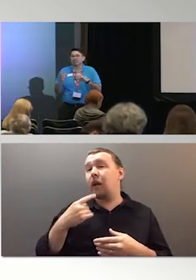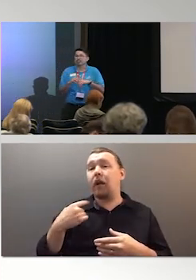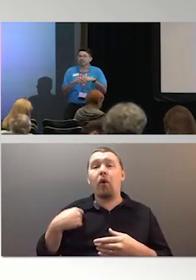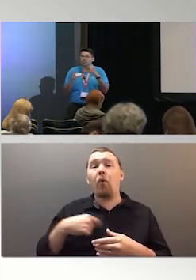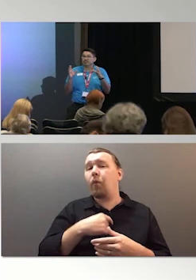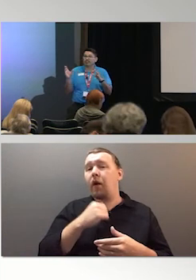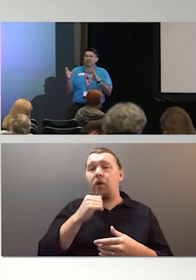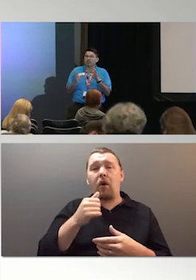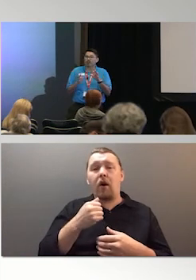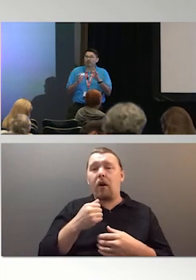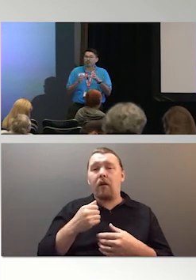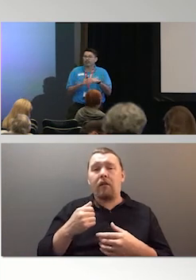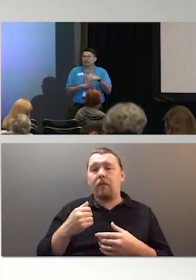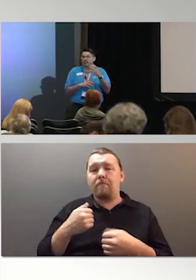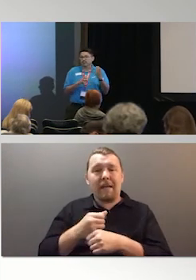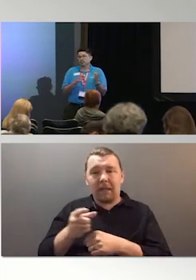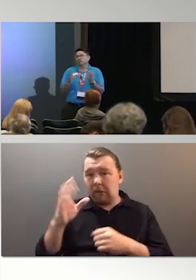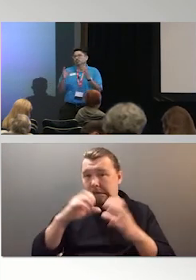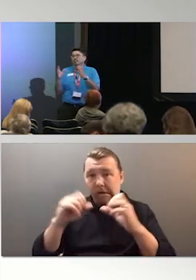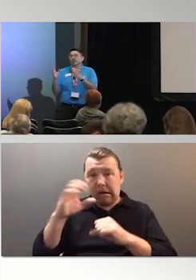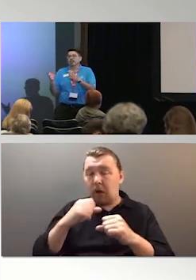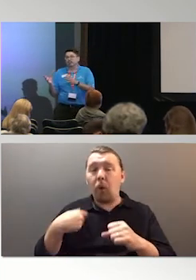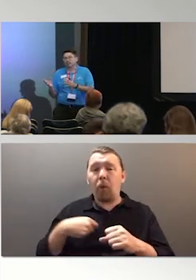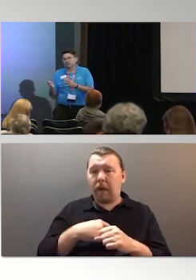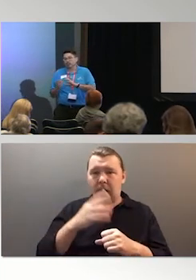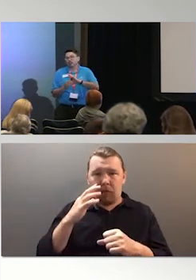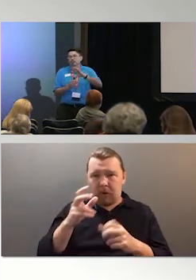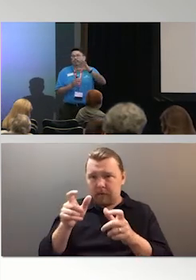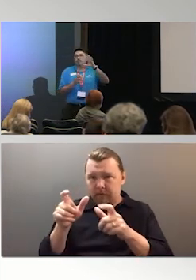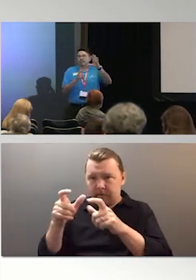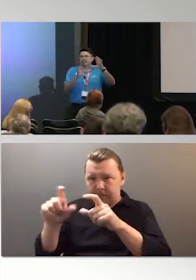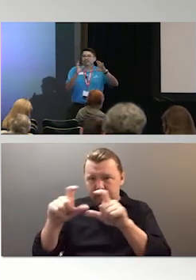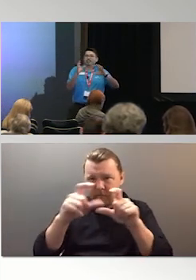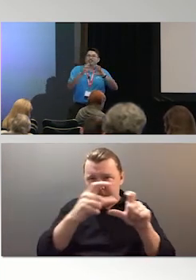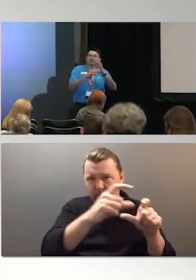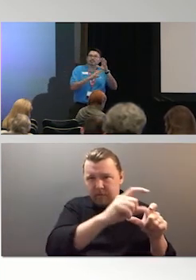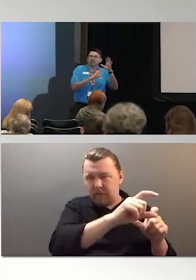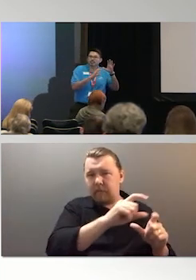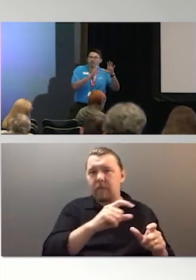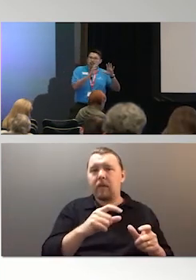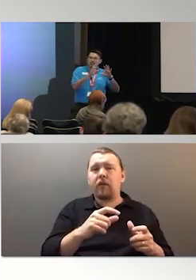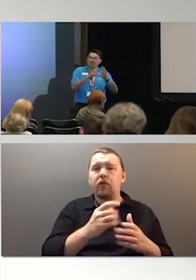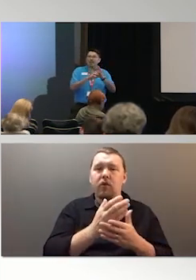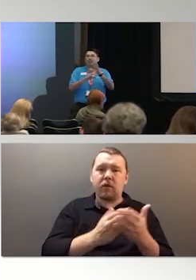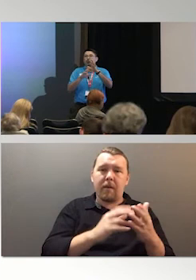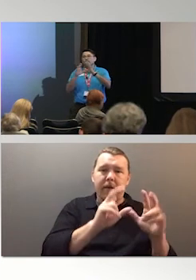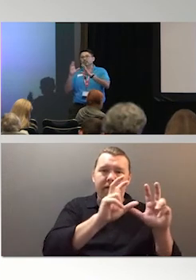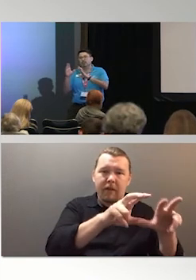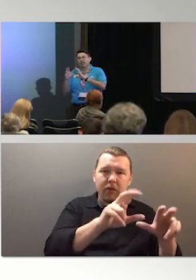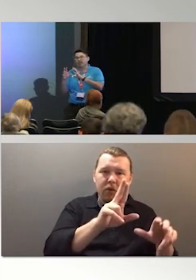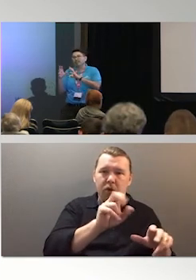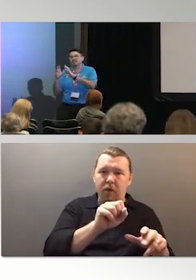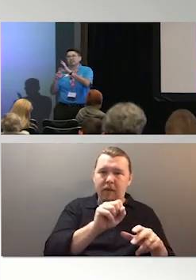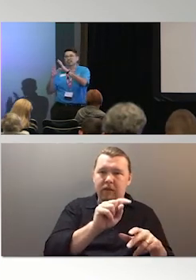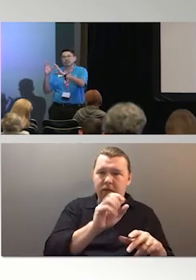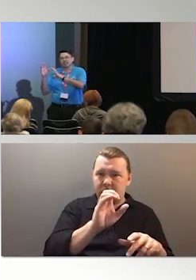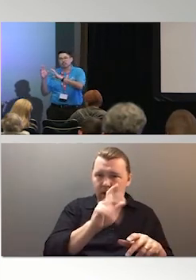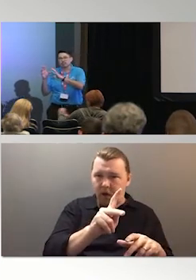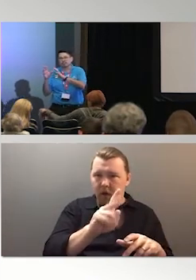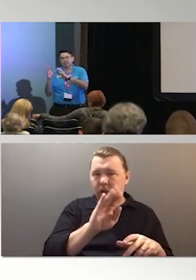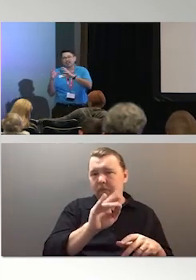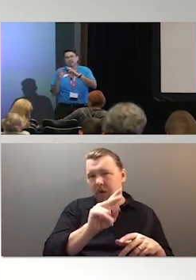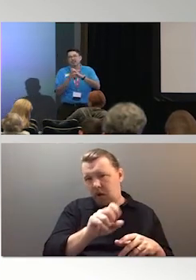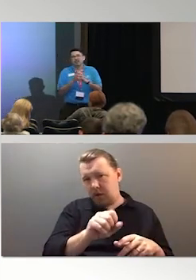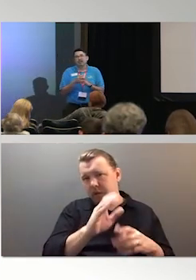guesswork and diversify it for you. There's a conservative, moderate growth that's invested in some U.S. stock, U.S. bond, and some